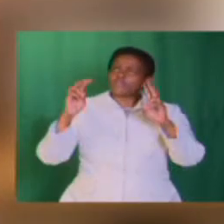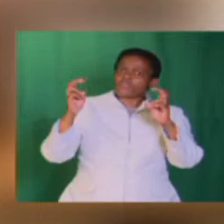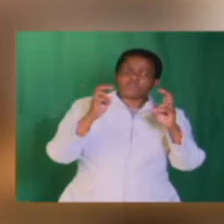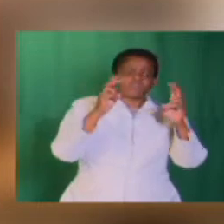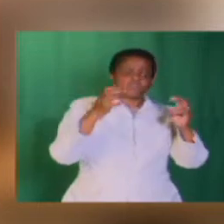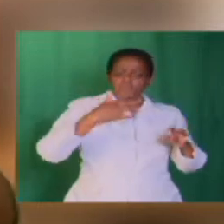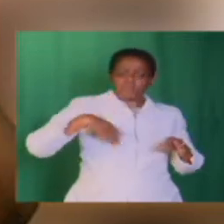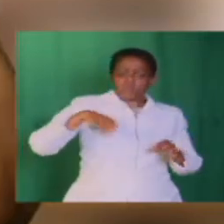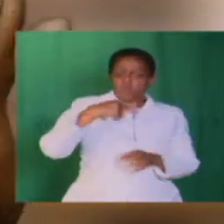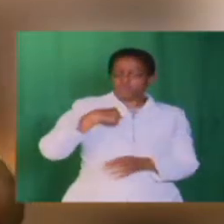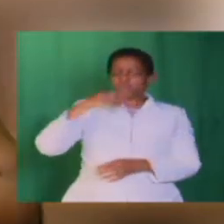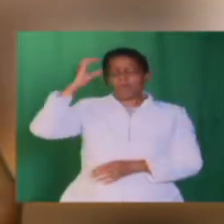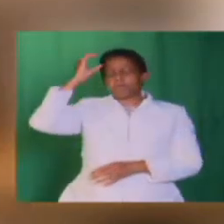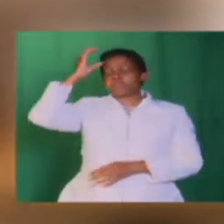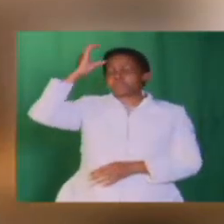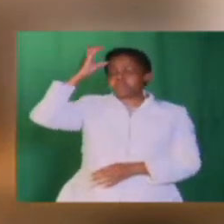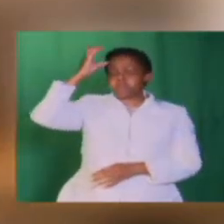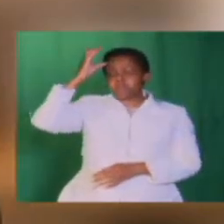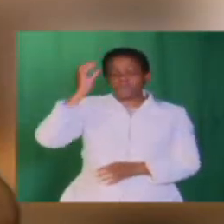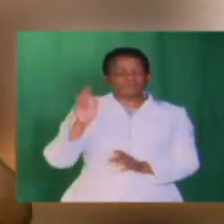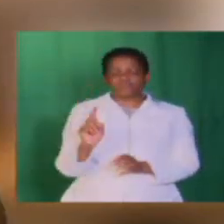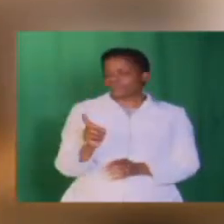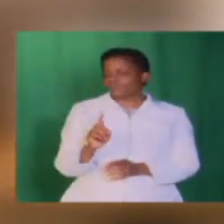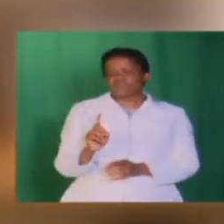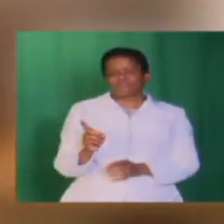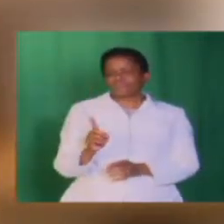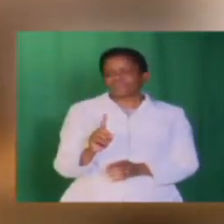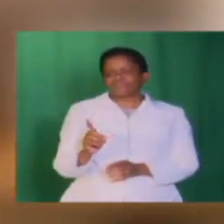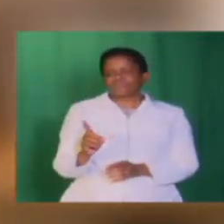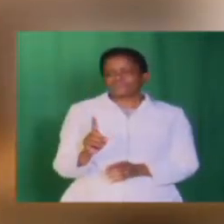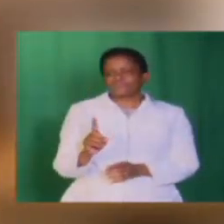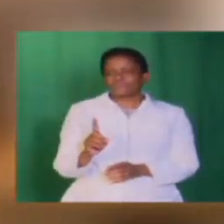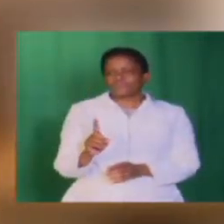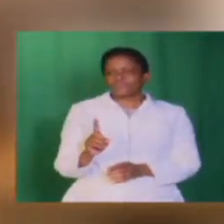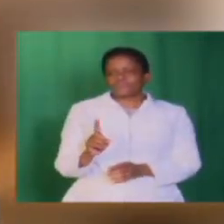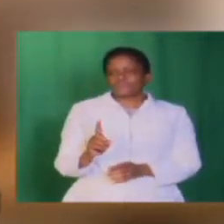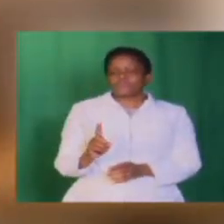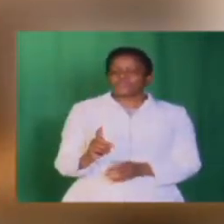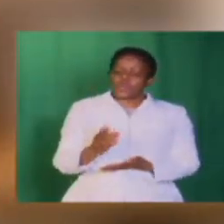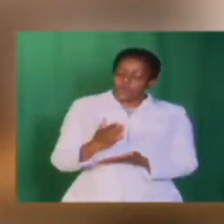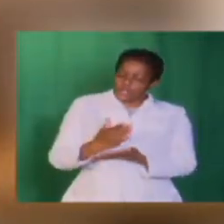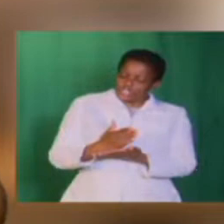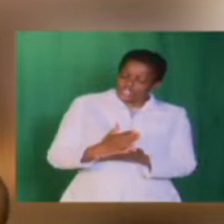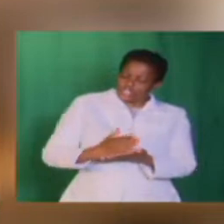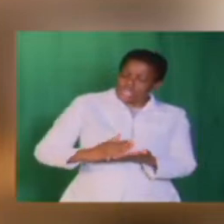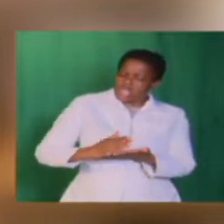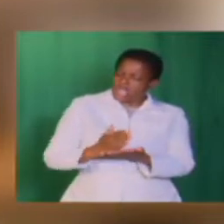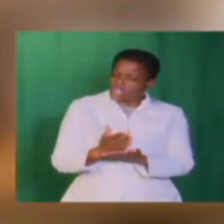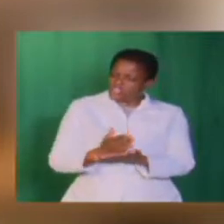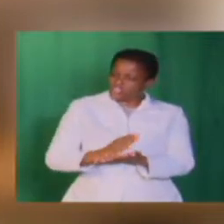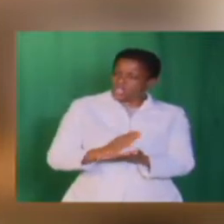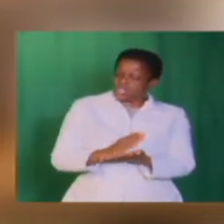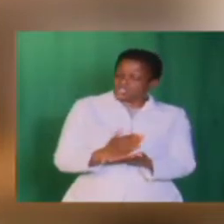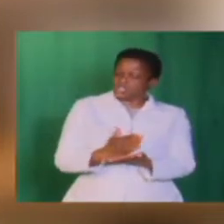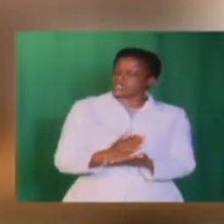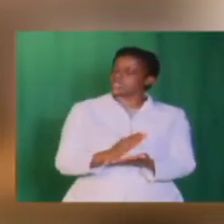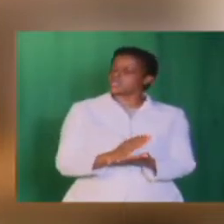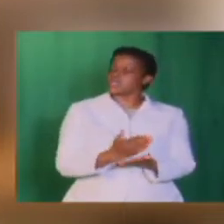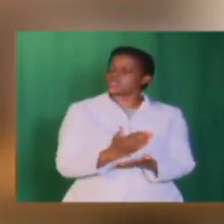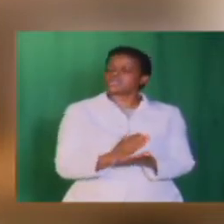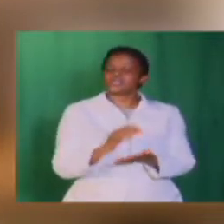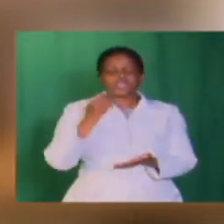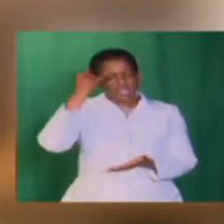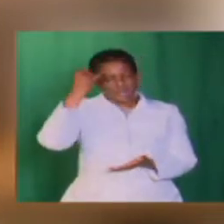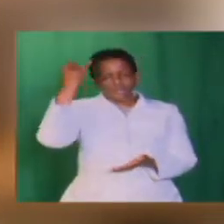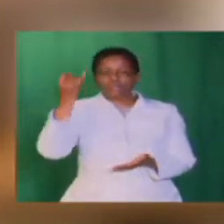you are going to speak about, you know everything about it. Which is why it is important that we share, we speak. Because the more we speak with other people, it's the more we